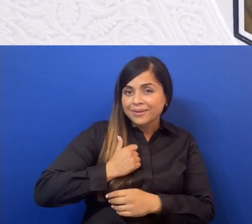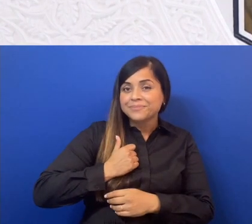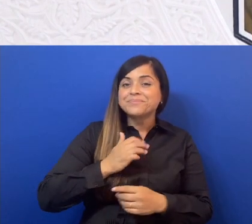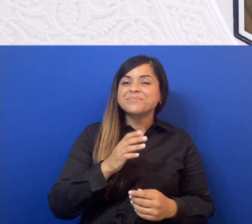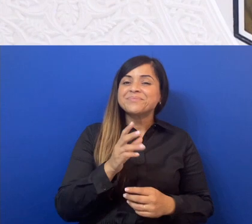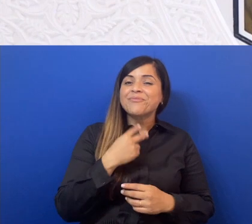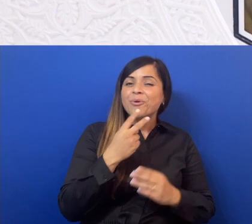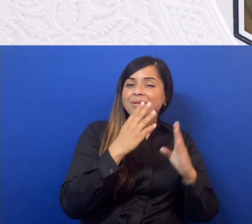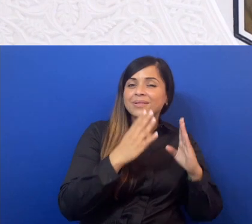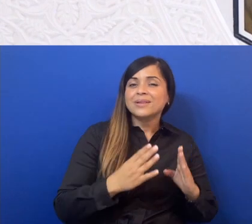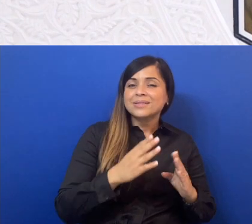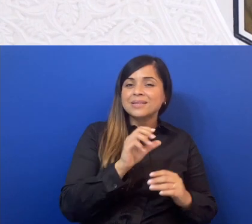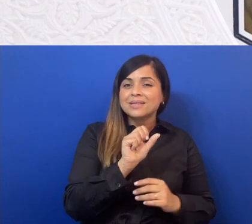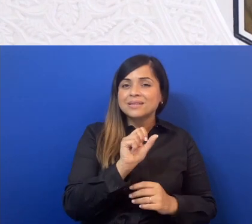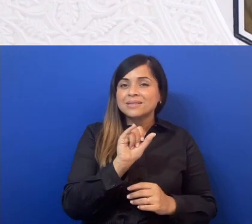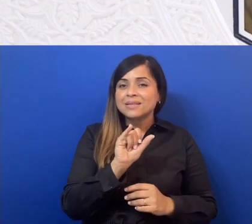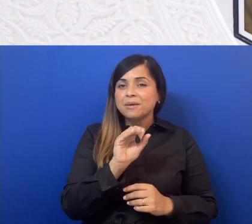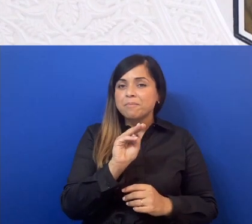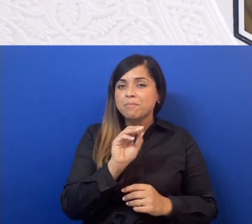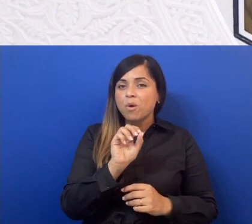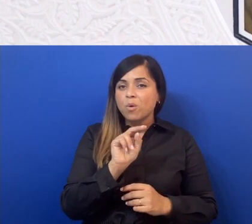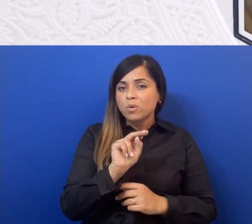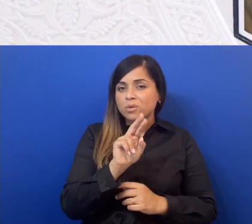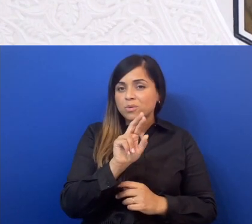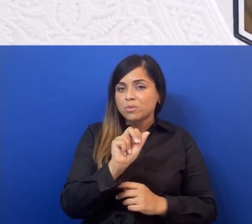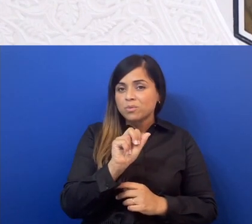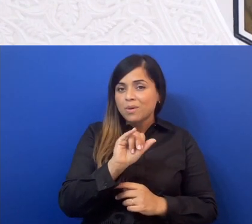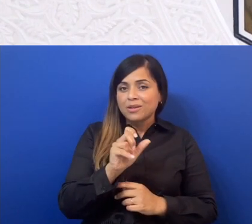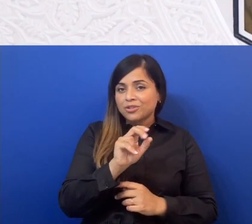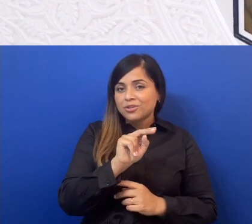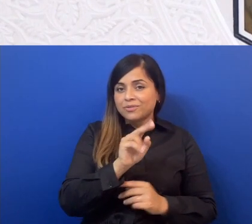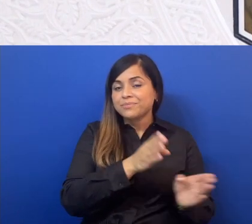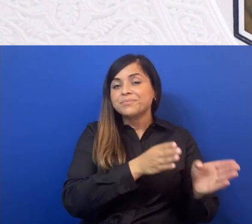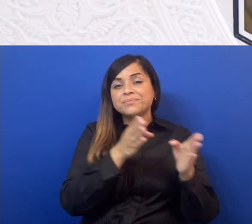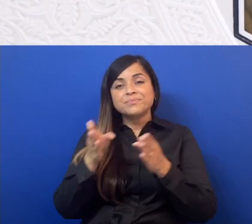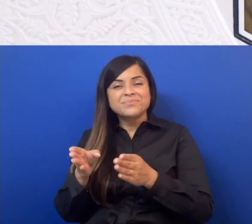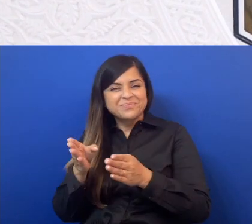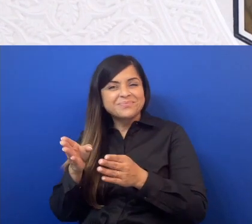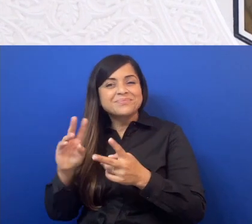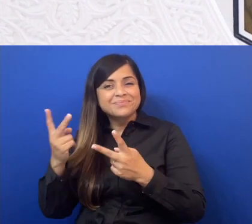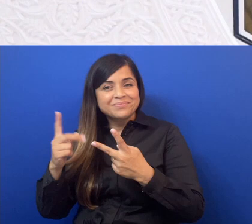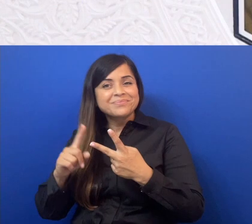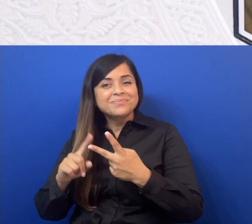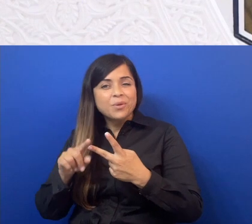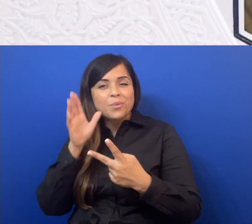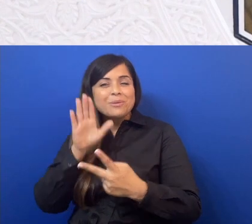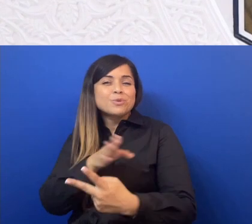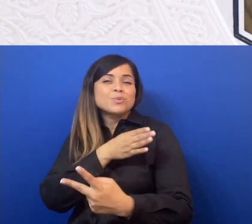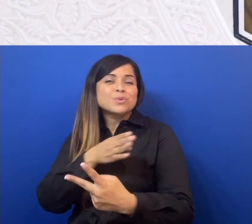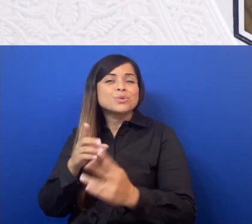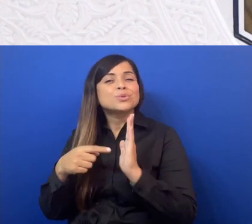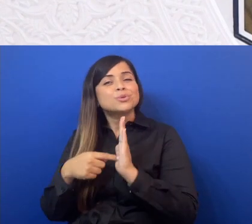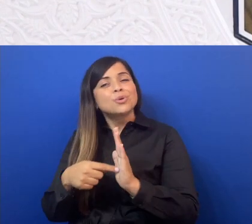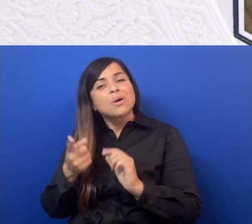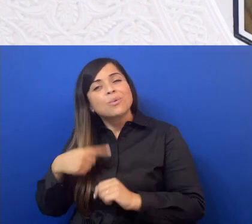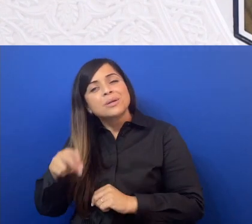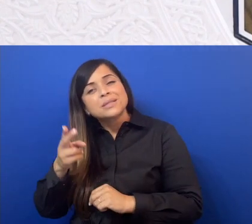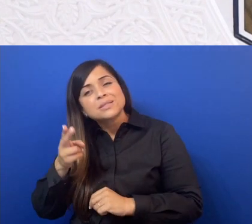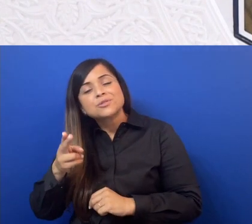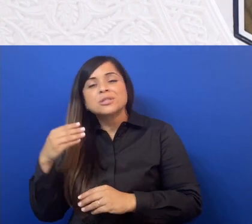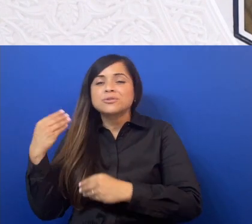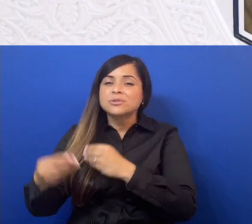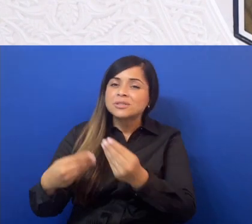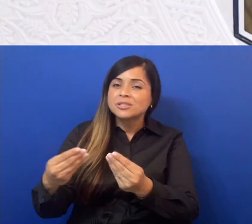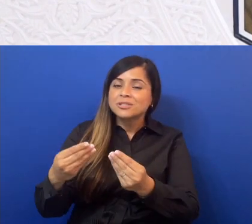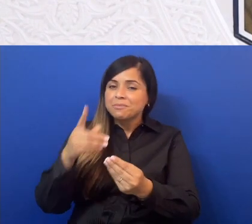our national anthem with lead vocalist Simone Rajan of Calgary. It's going to be followed by the recitation of the Nasheed Al-Imama, a